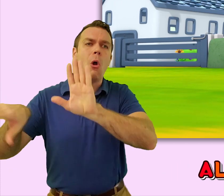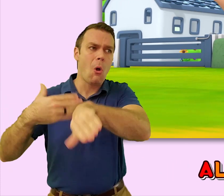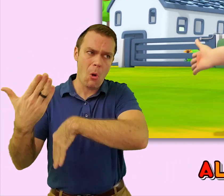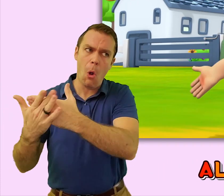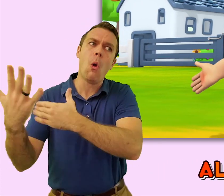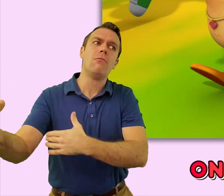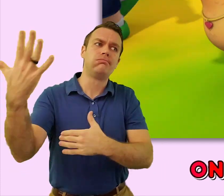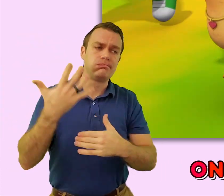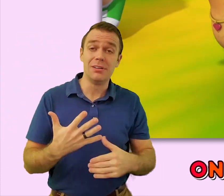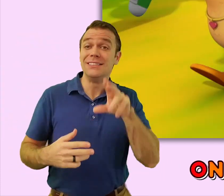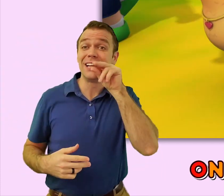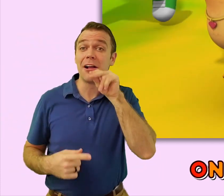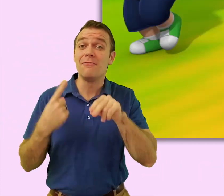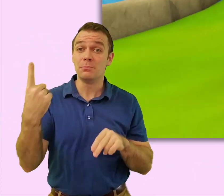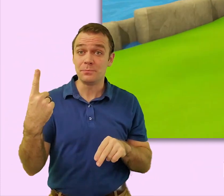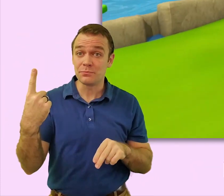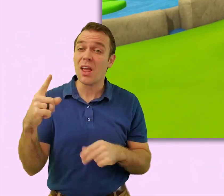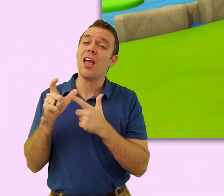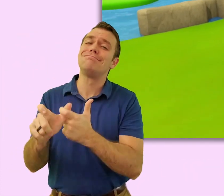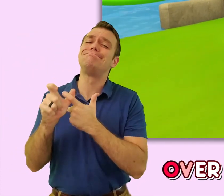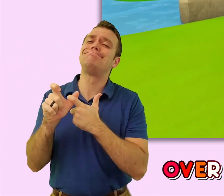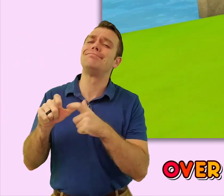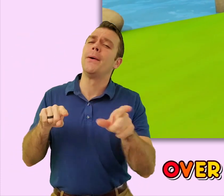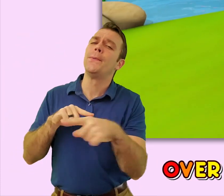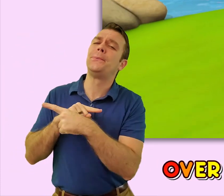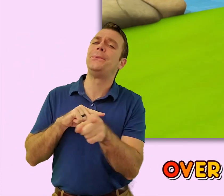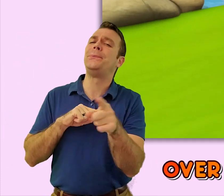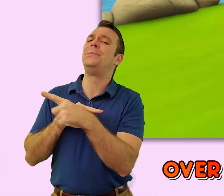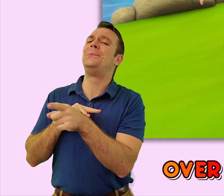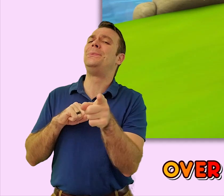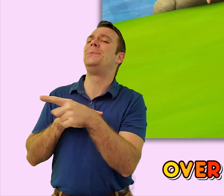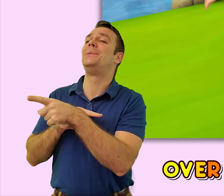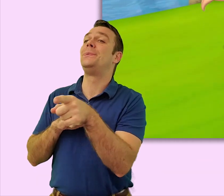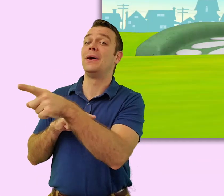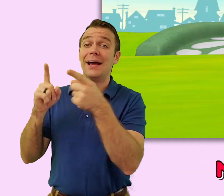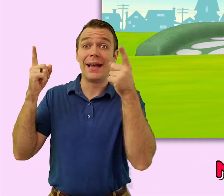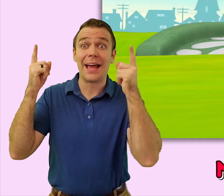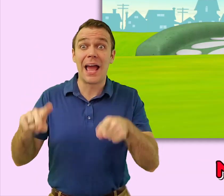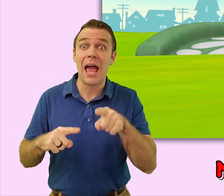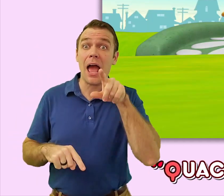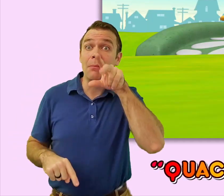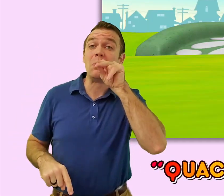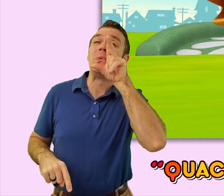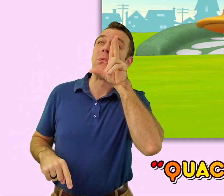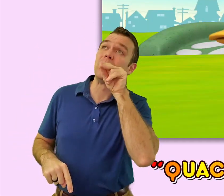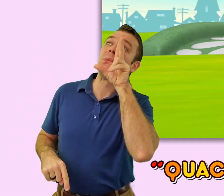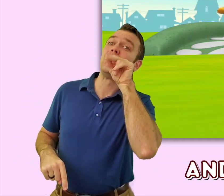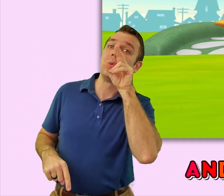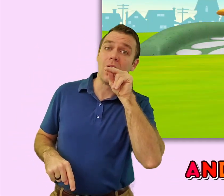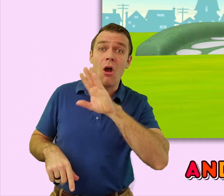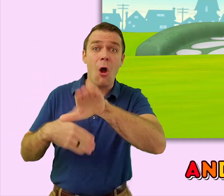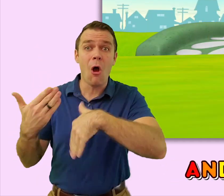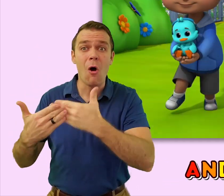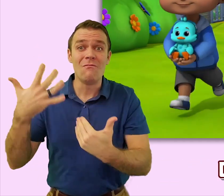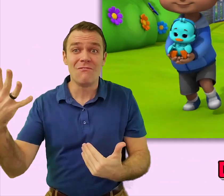come back soon. 1 little duck went running one day, over the hill and far away. Mother Duck said quack, quack, quack, quack,